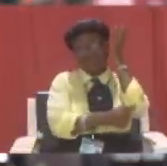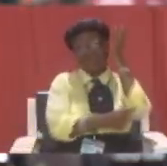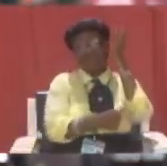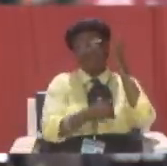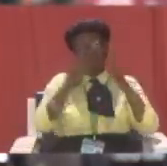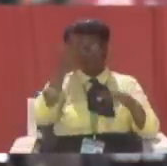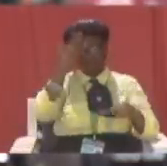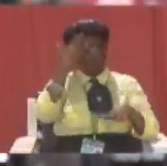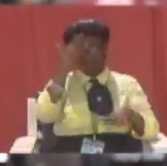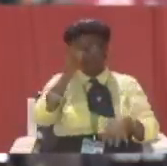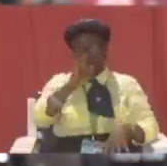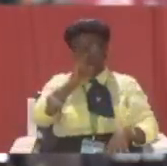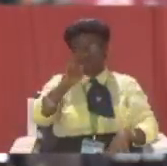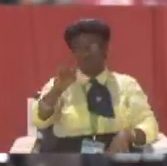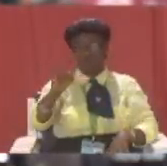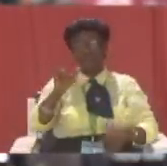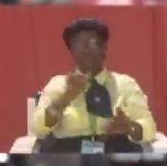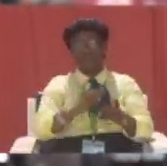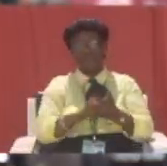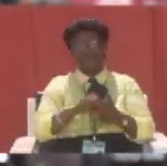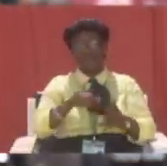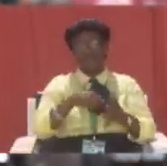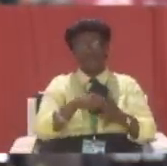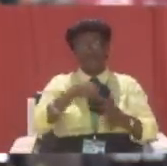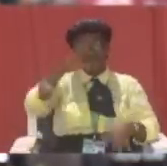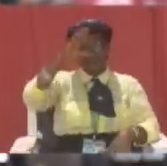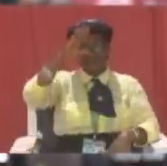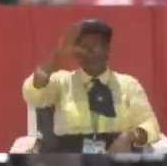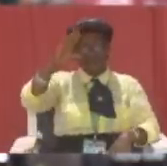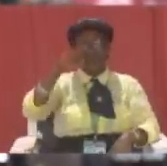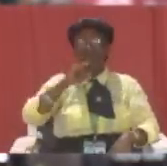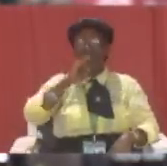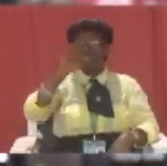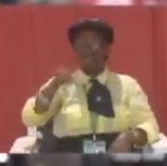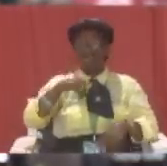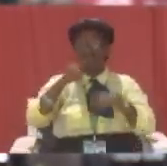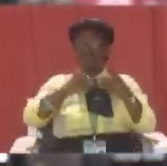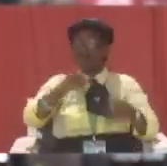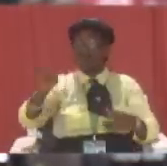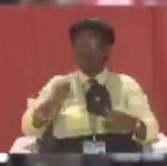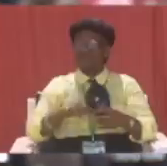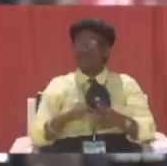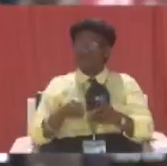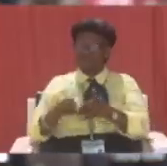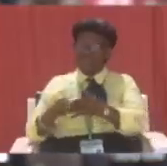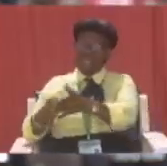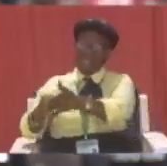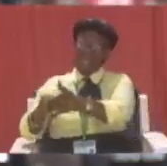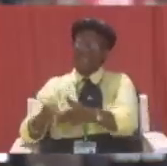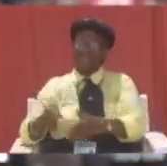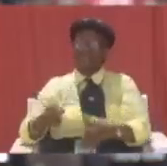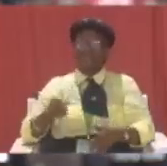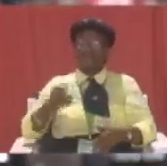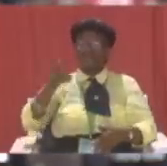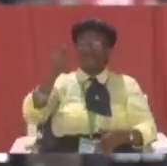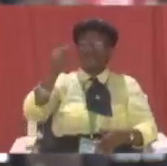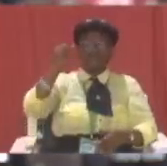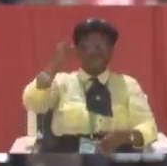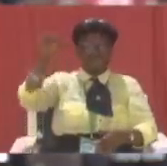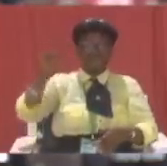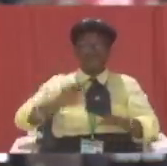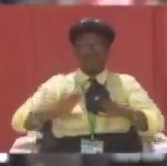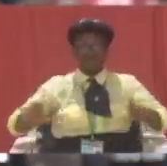Knowing that this man is going to guide his children in the way of the Lord.